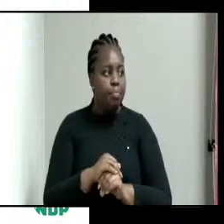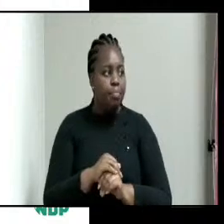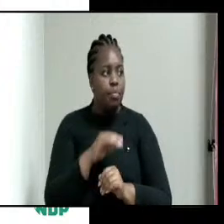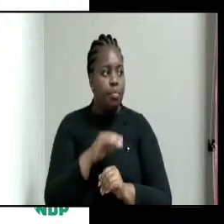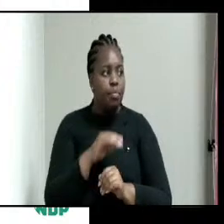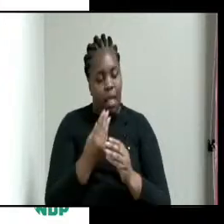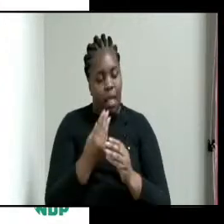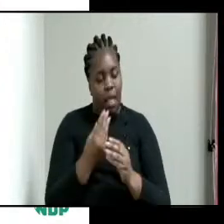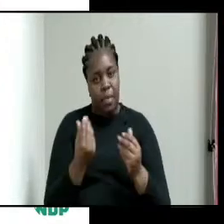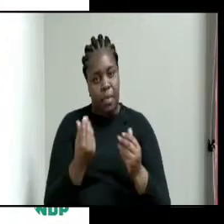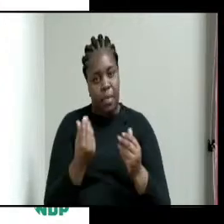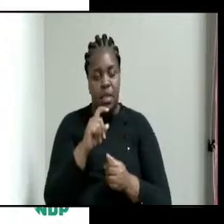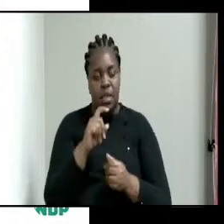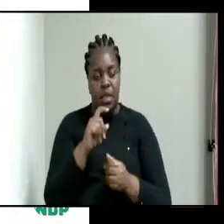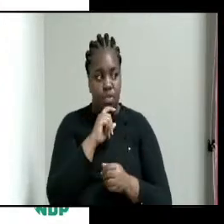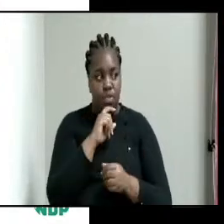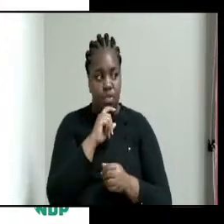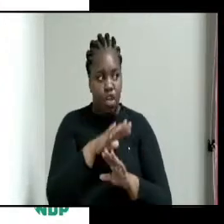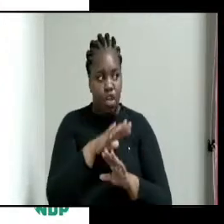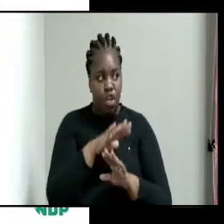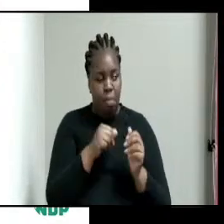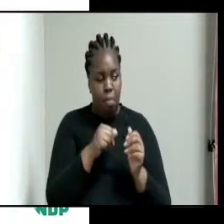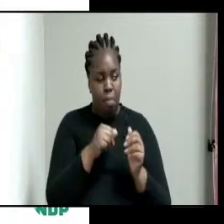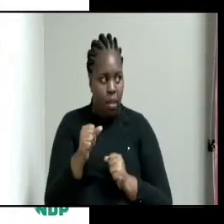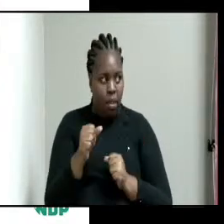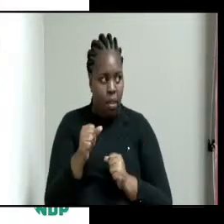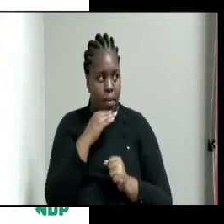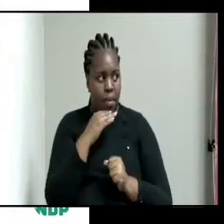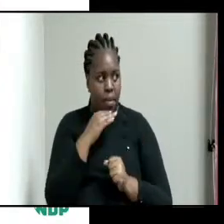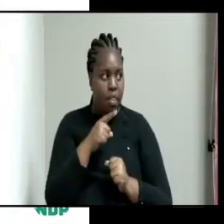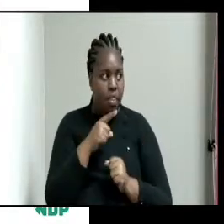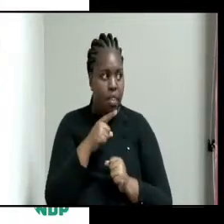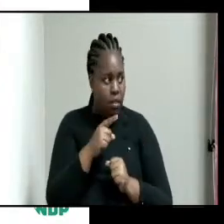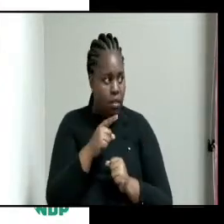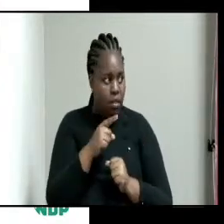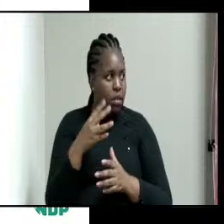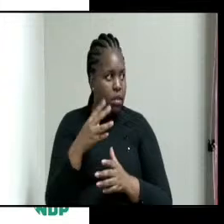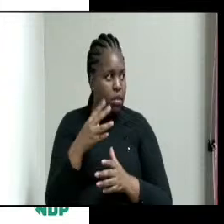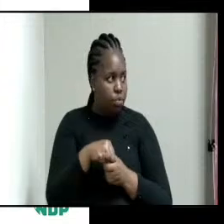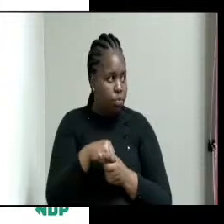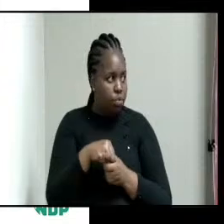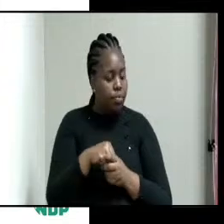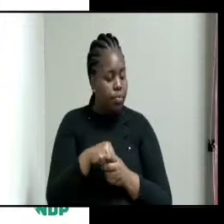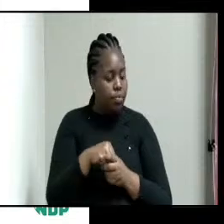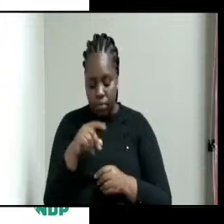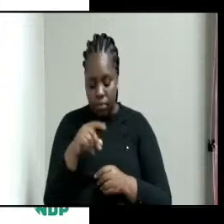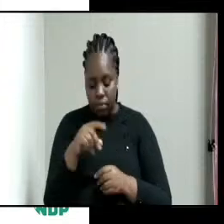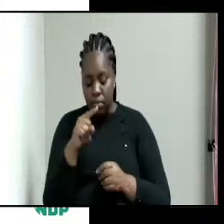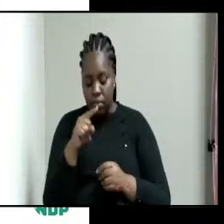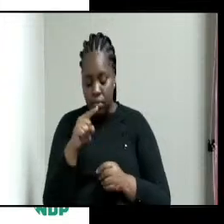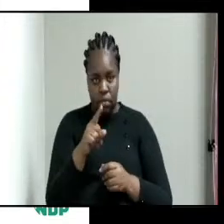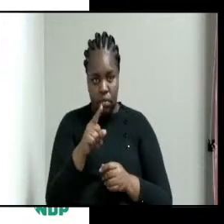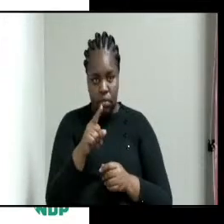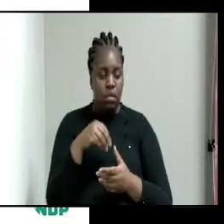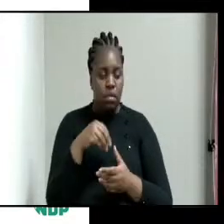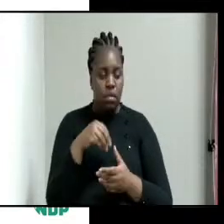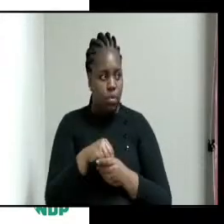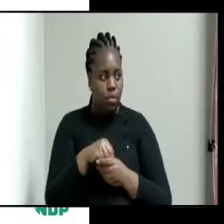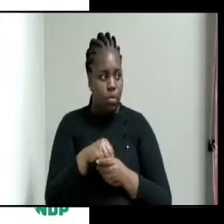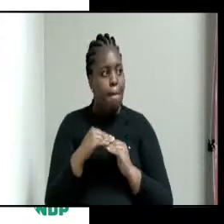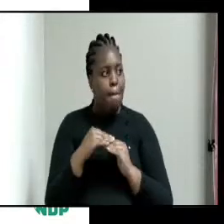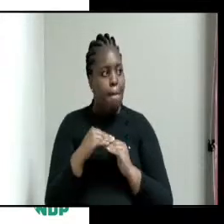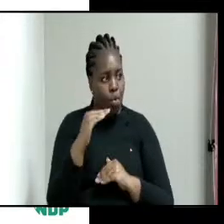the materials used are rudimentary, not permanent. So that situation is contributing, that particular dimension is